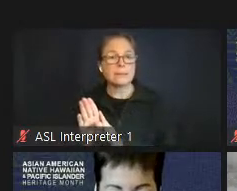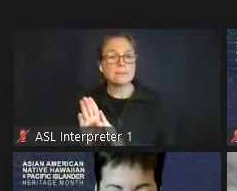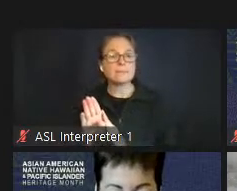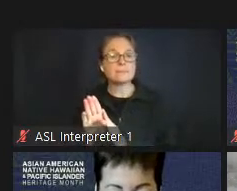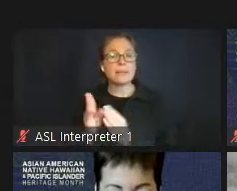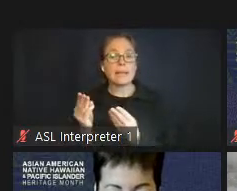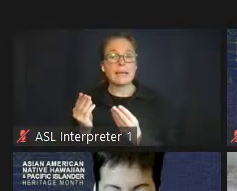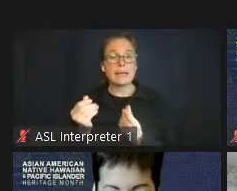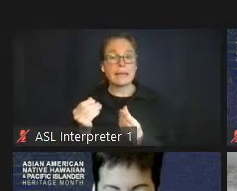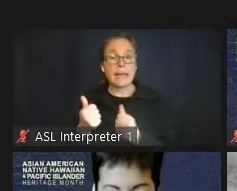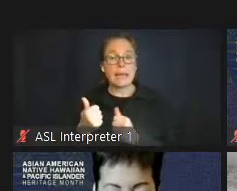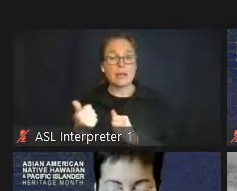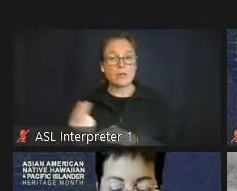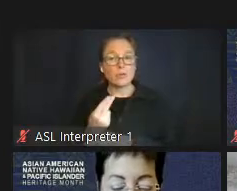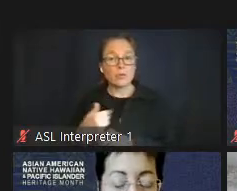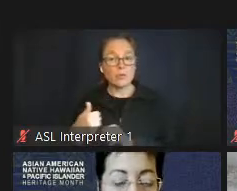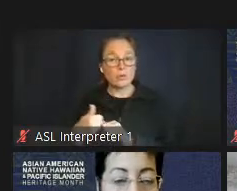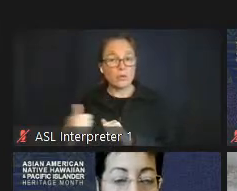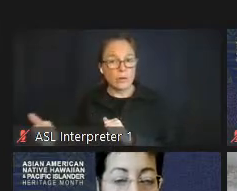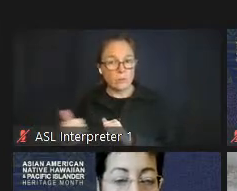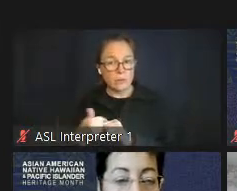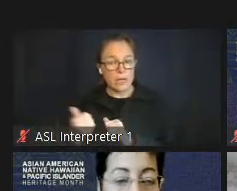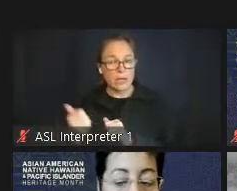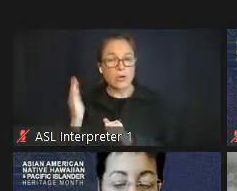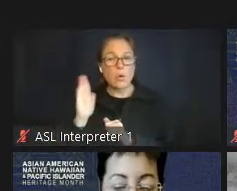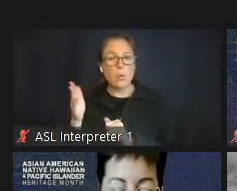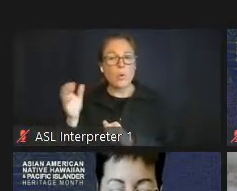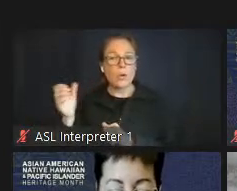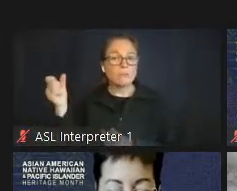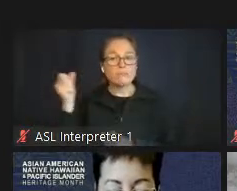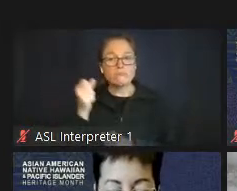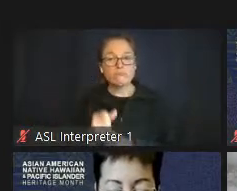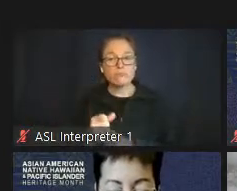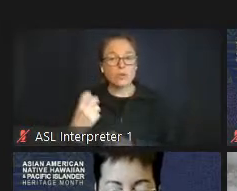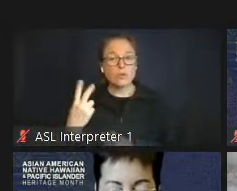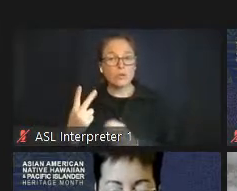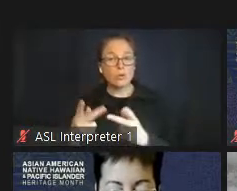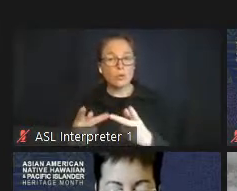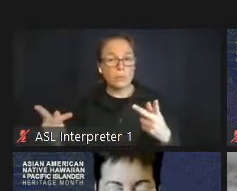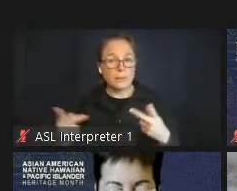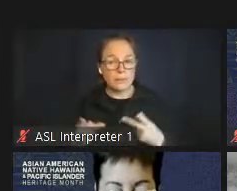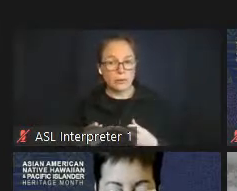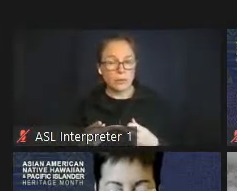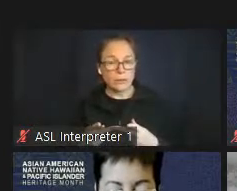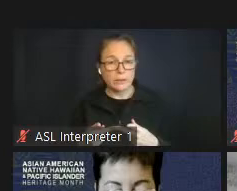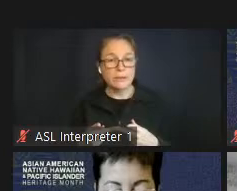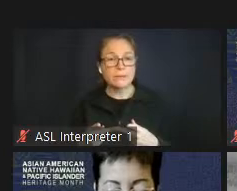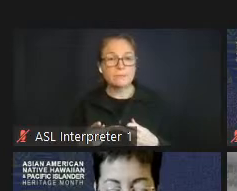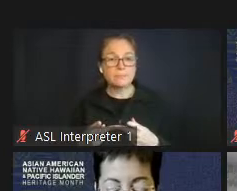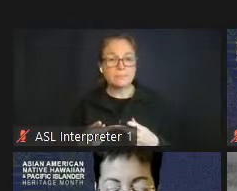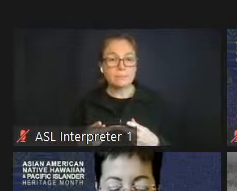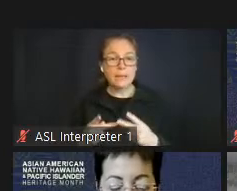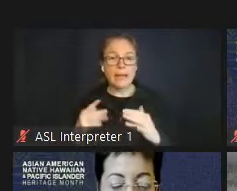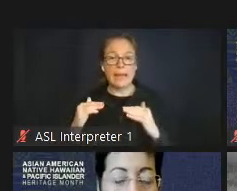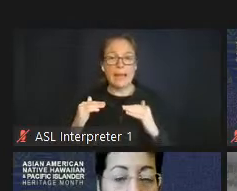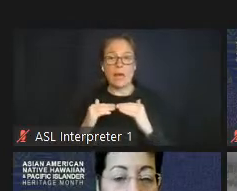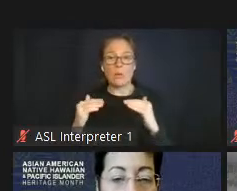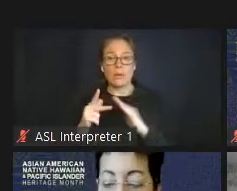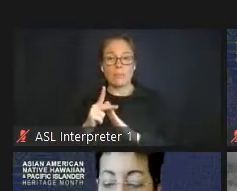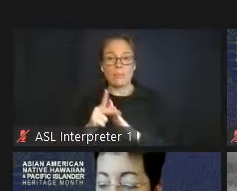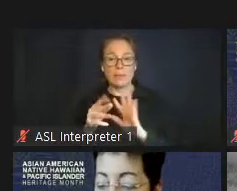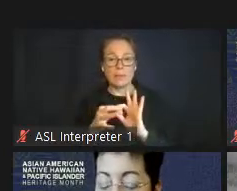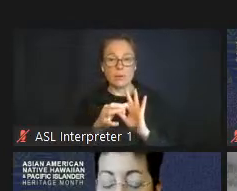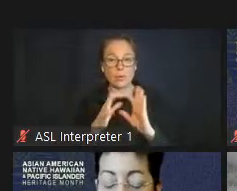use and transportation plans to fund and fill 2 newly created department-wide positions, an equity policy coordinator